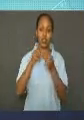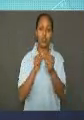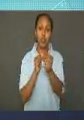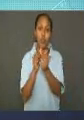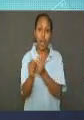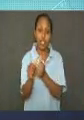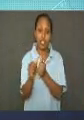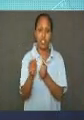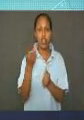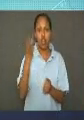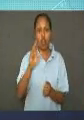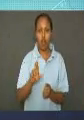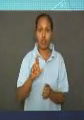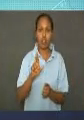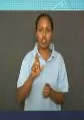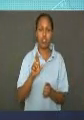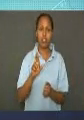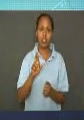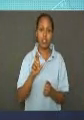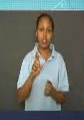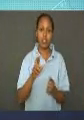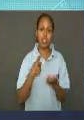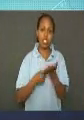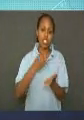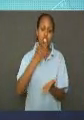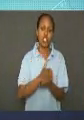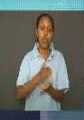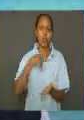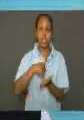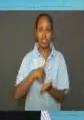pass or it stops it.